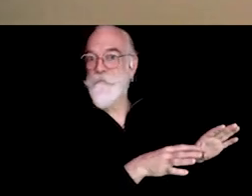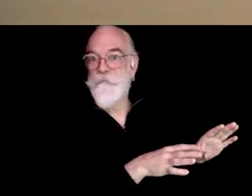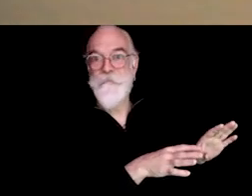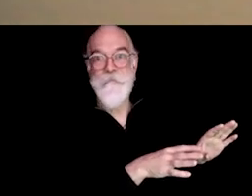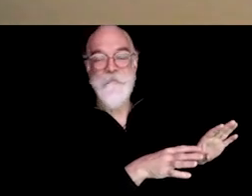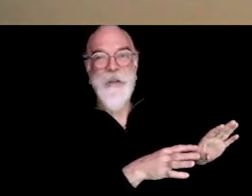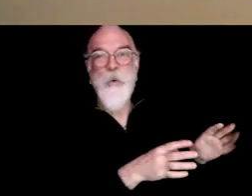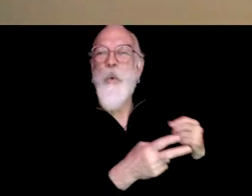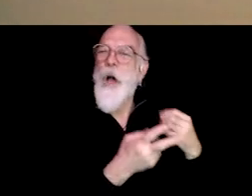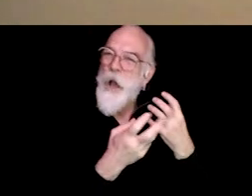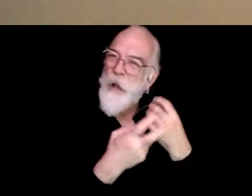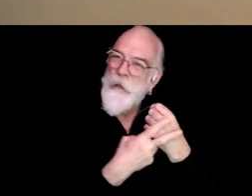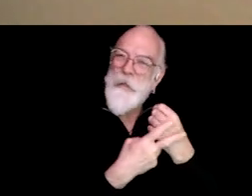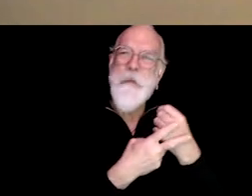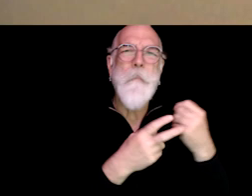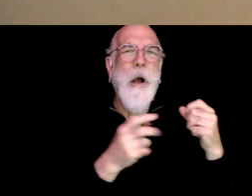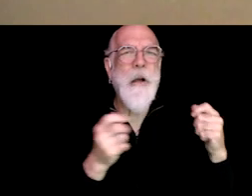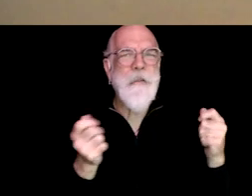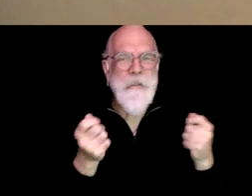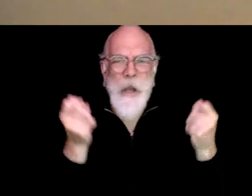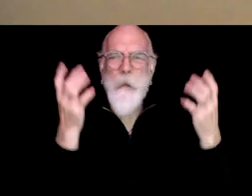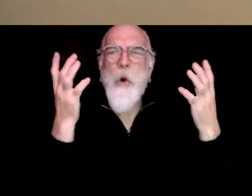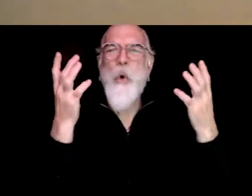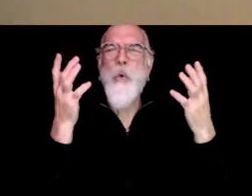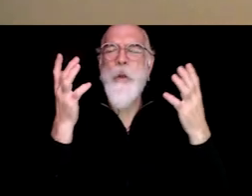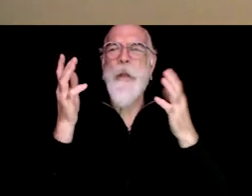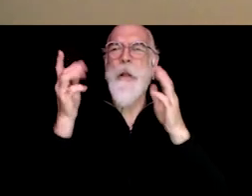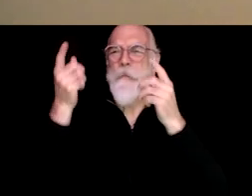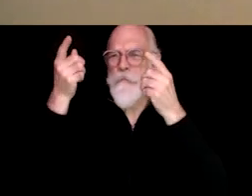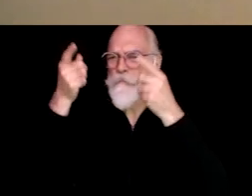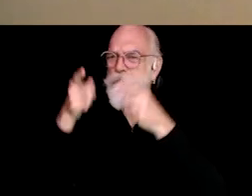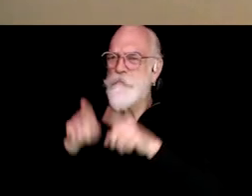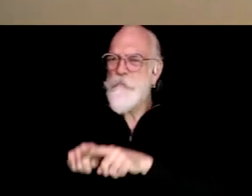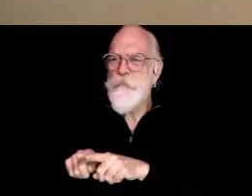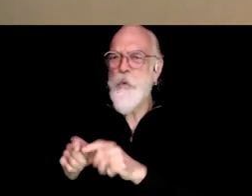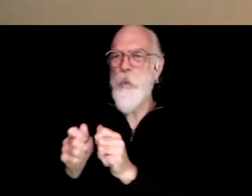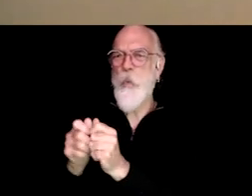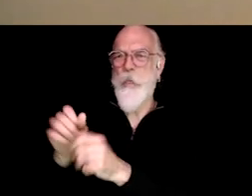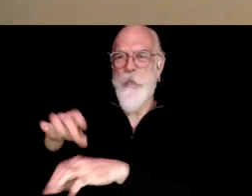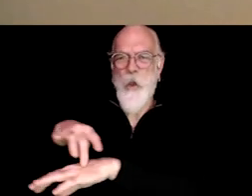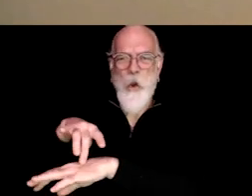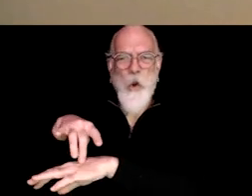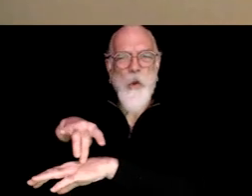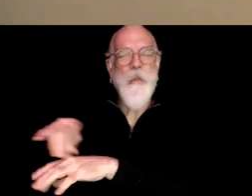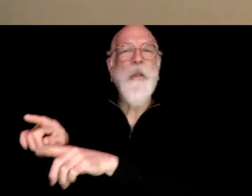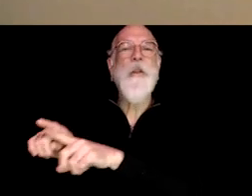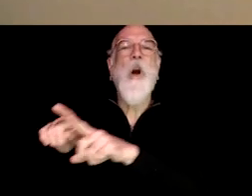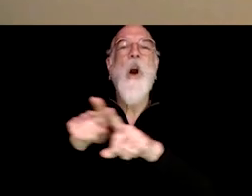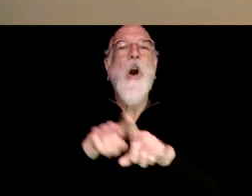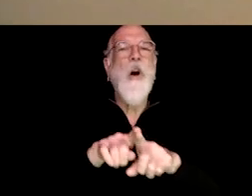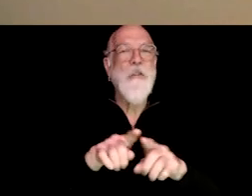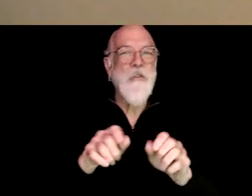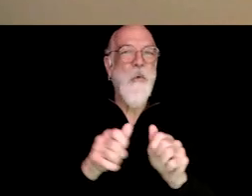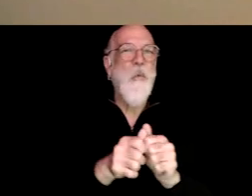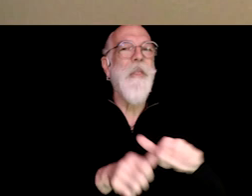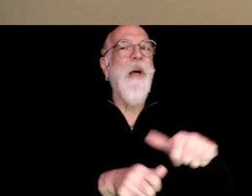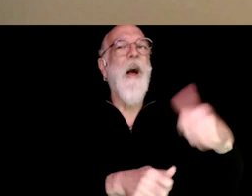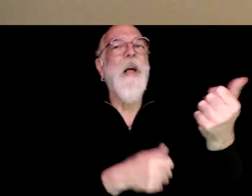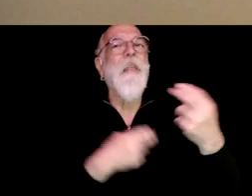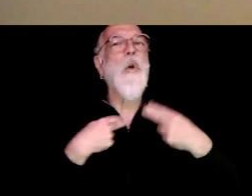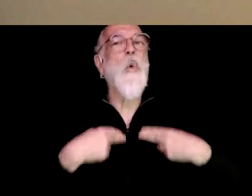To keep our ceremonies and our treaties with the earth, also, and her other than